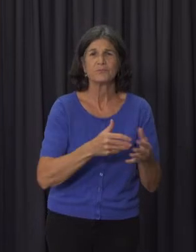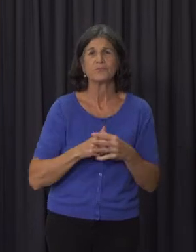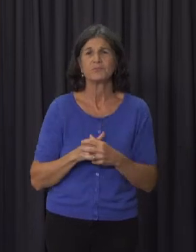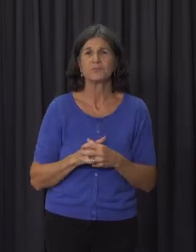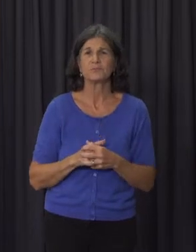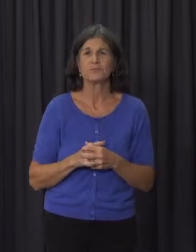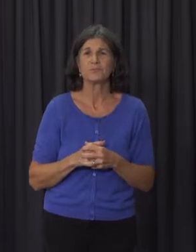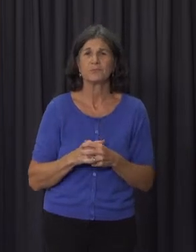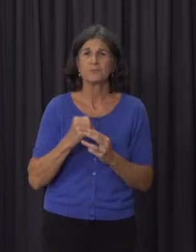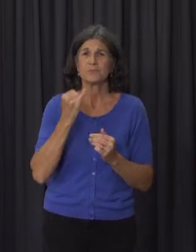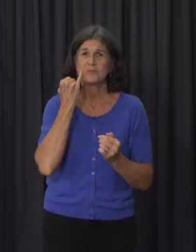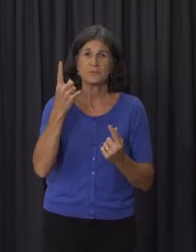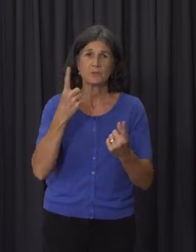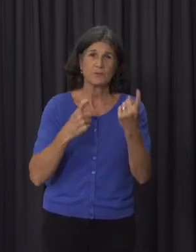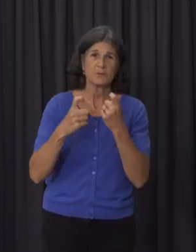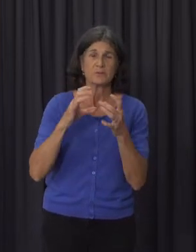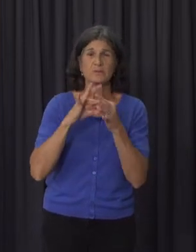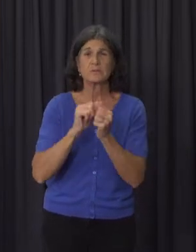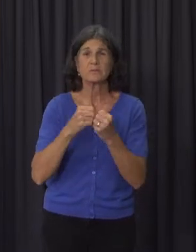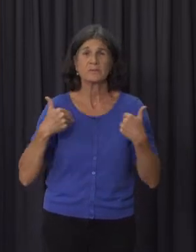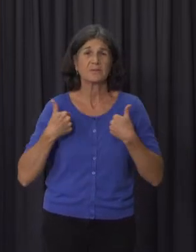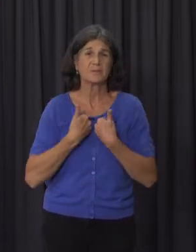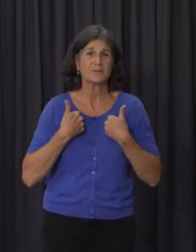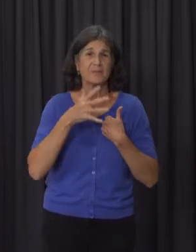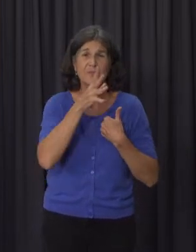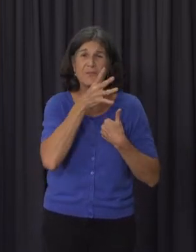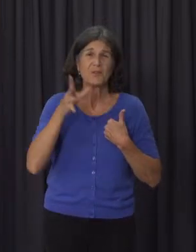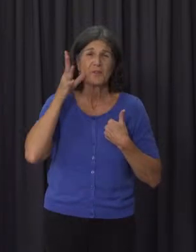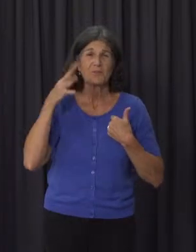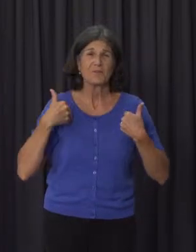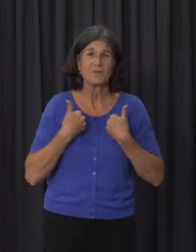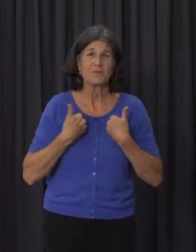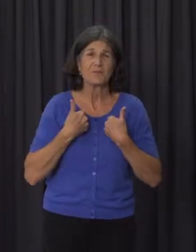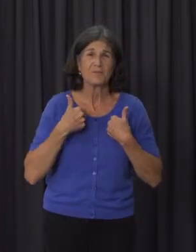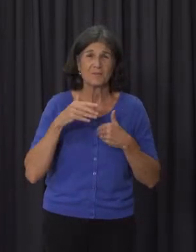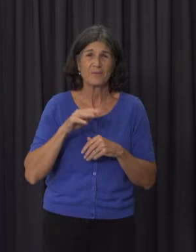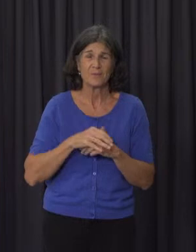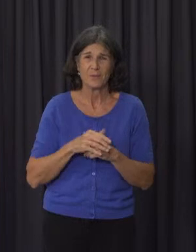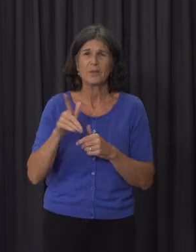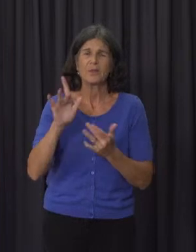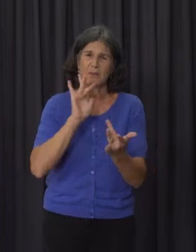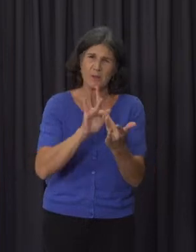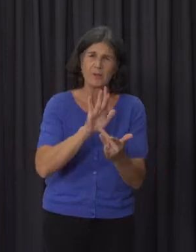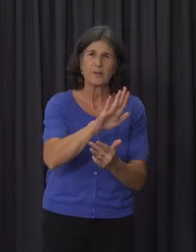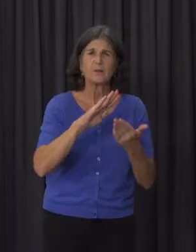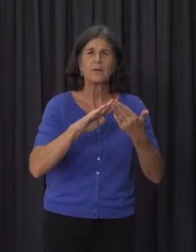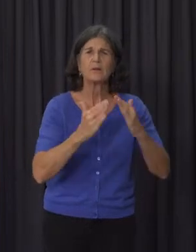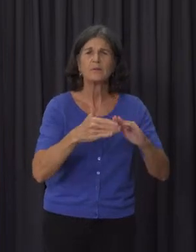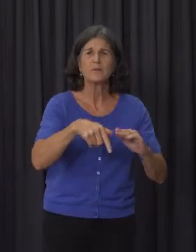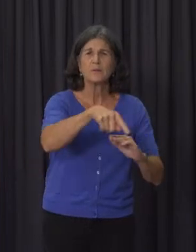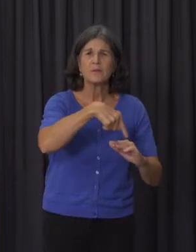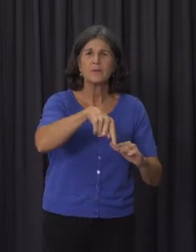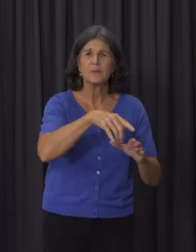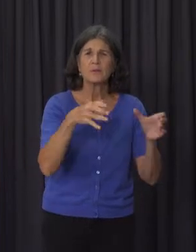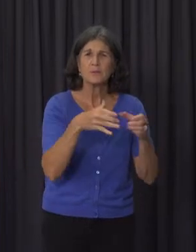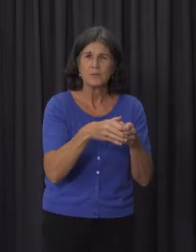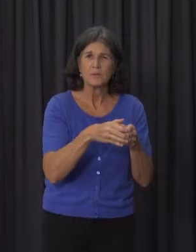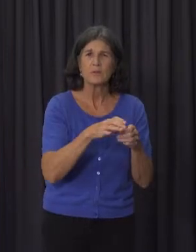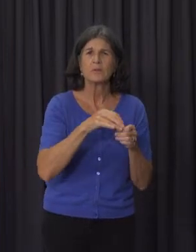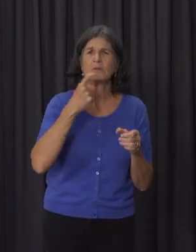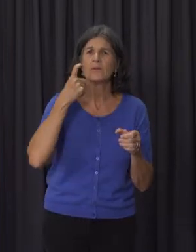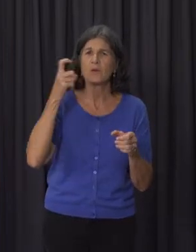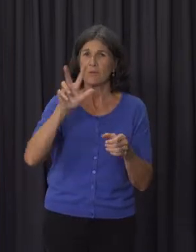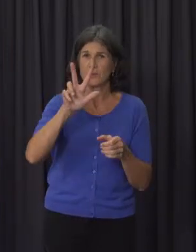the Wildfire Resource Line at 310-4455. As the wildfire situation continues to